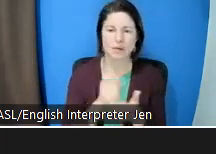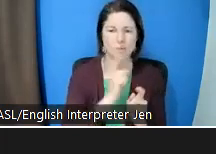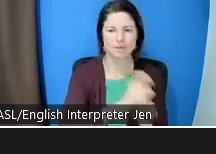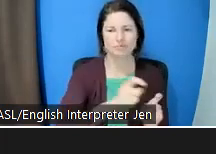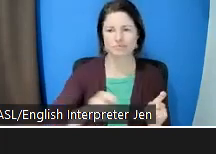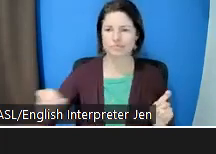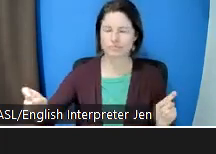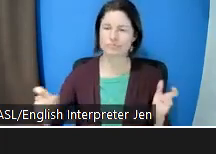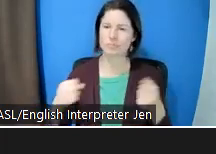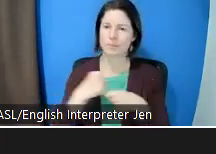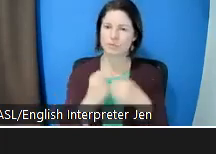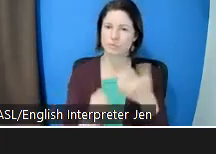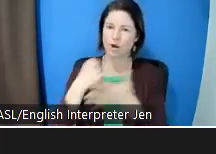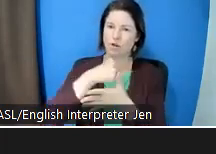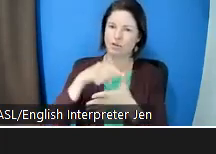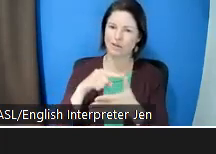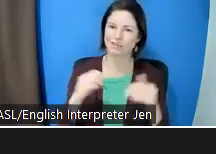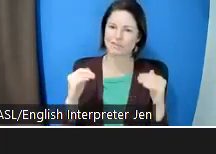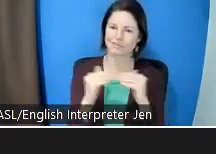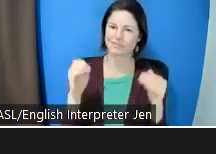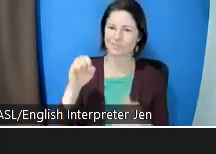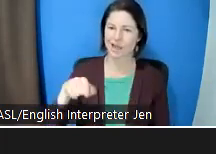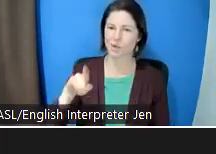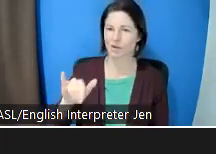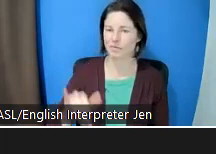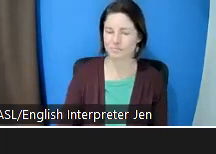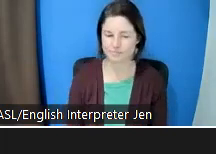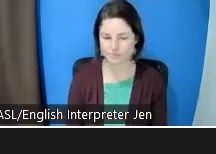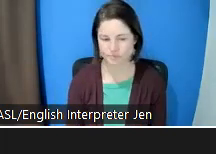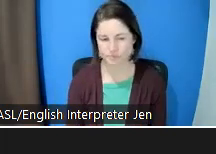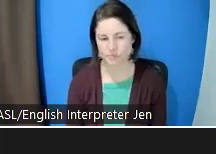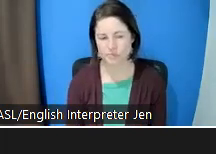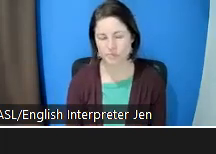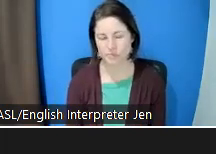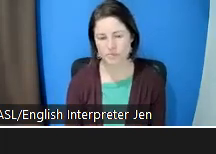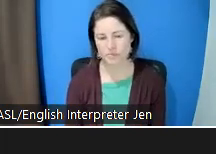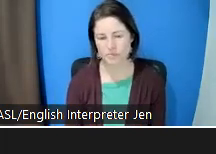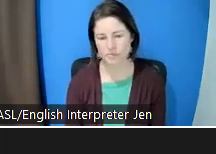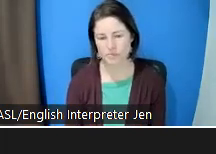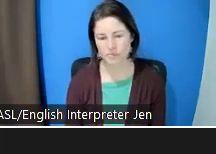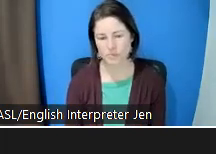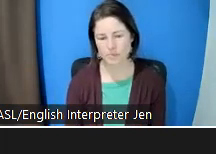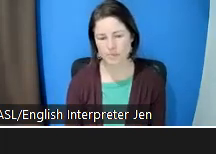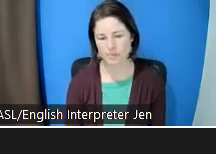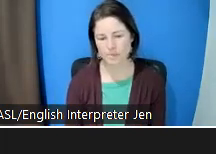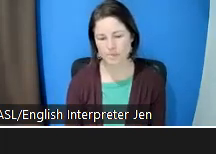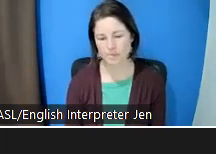to prioritize equity. So a lot of these projects, again, going back to the goals and